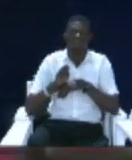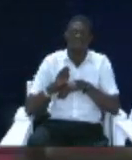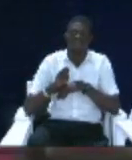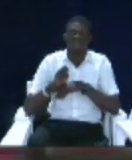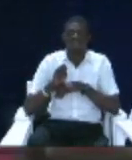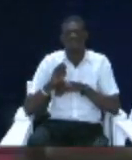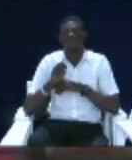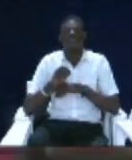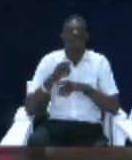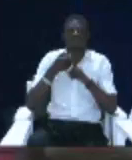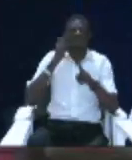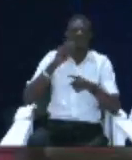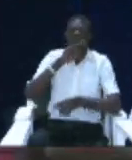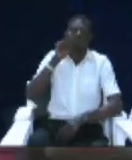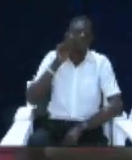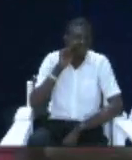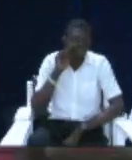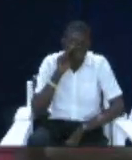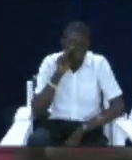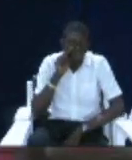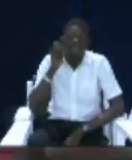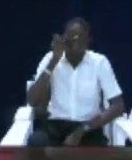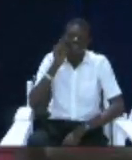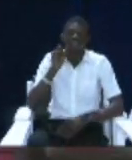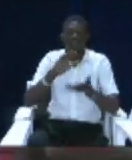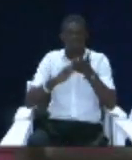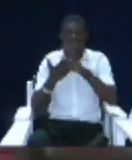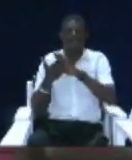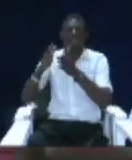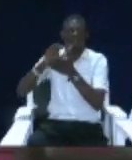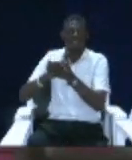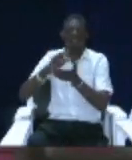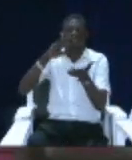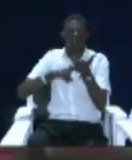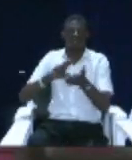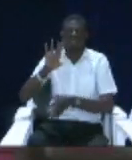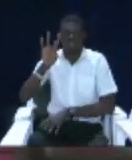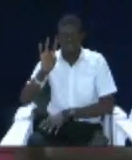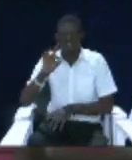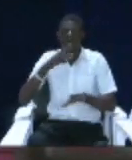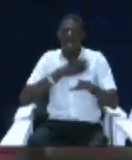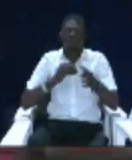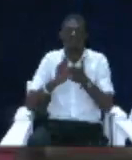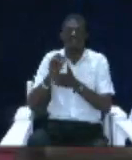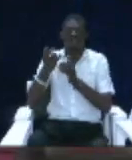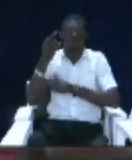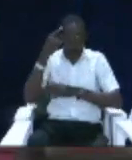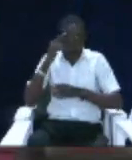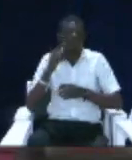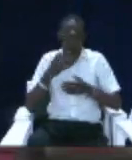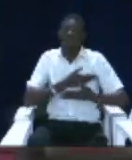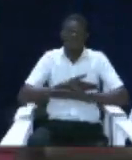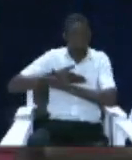Ediru from Nigeria. She got married in 2008, had been living God for the fruit of the